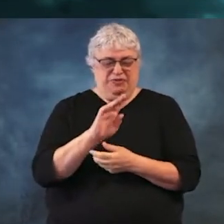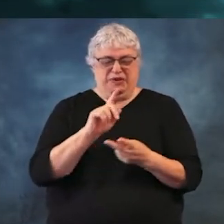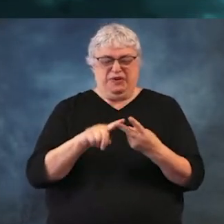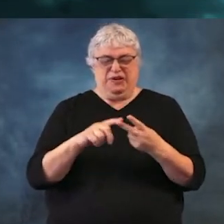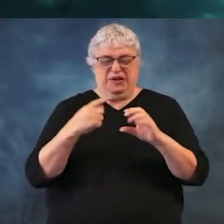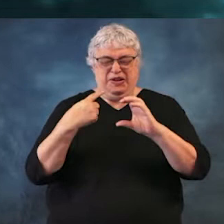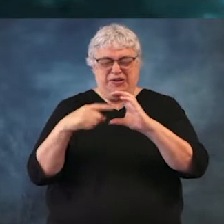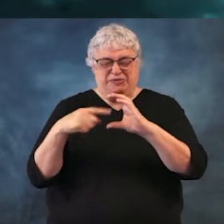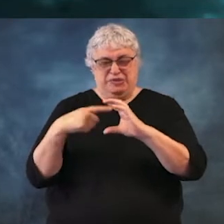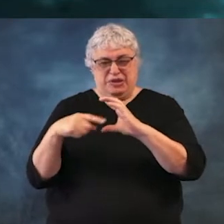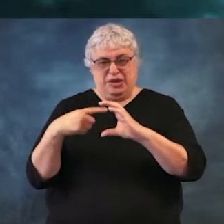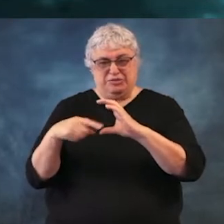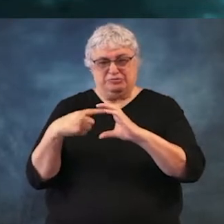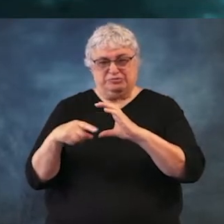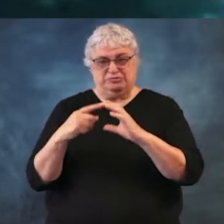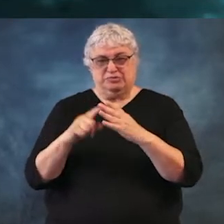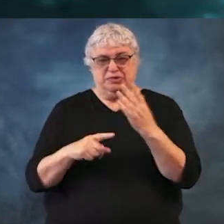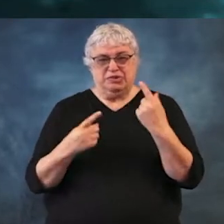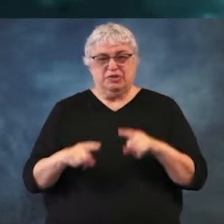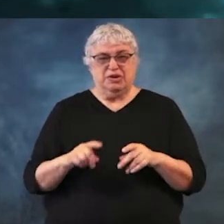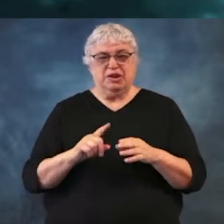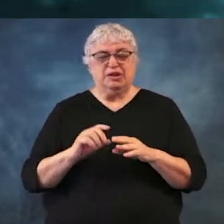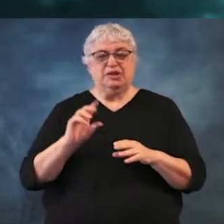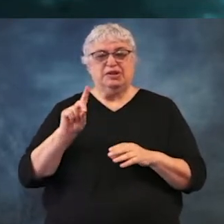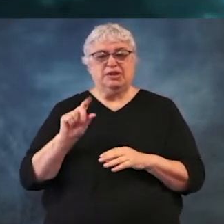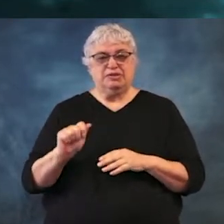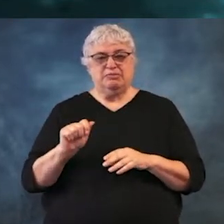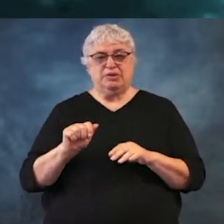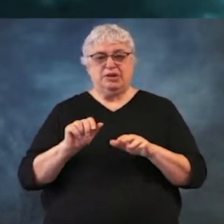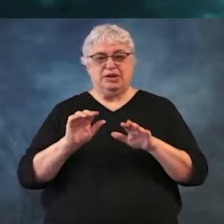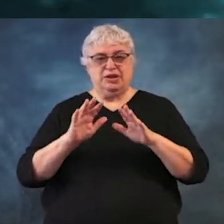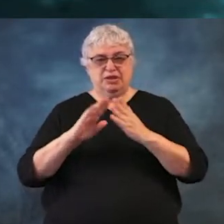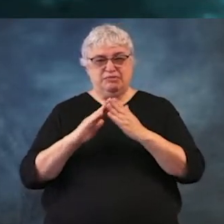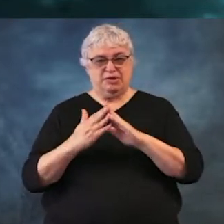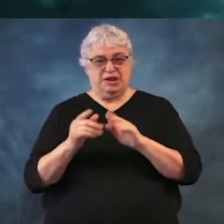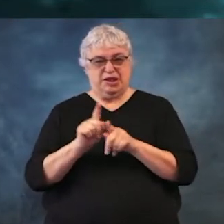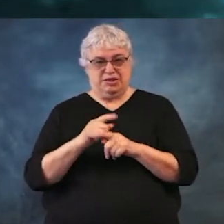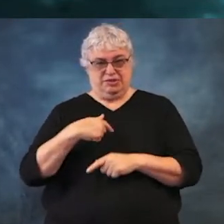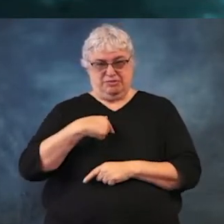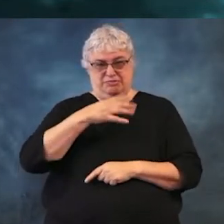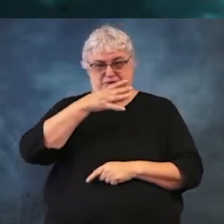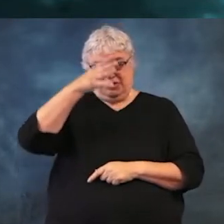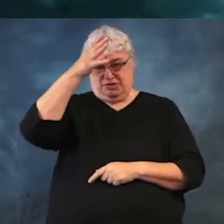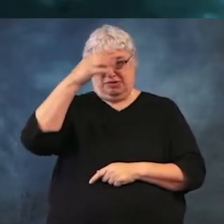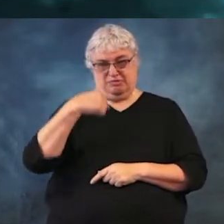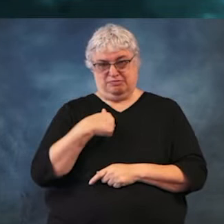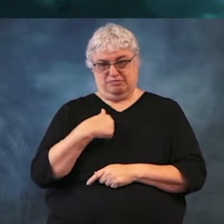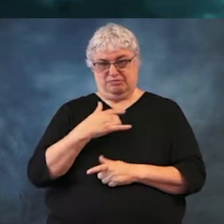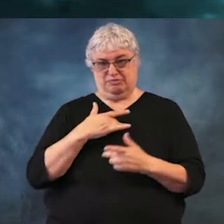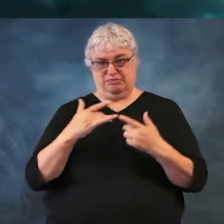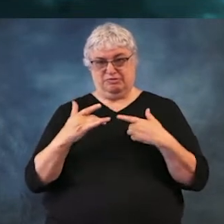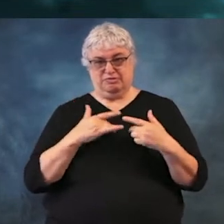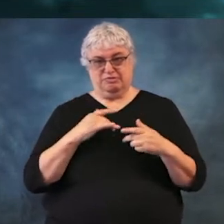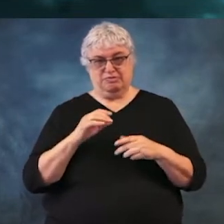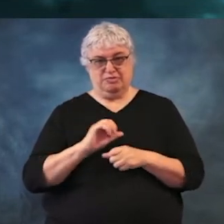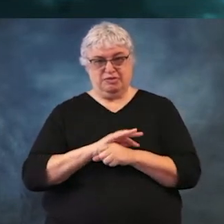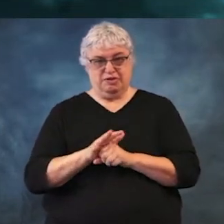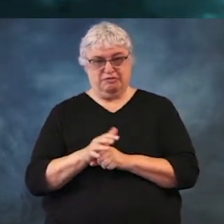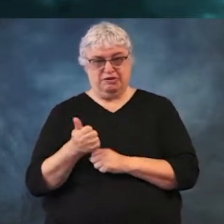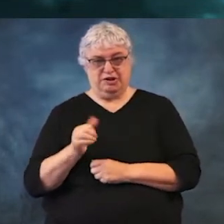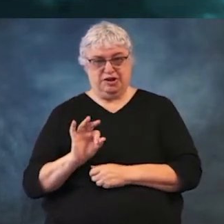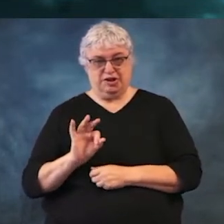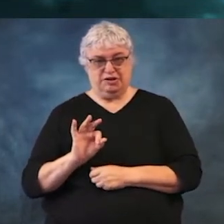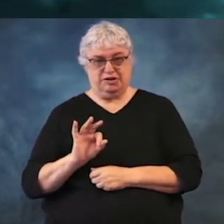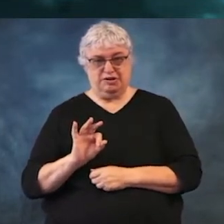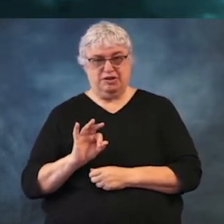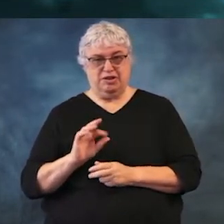via email, of what's going on in the disability community as a parent, because, you know, one of the concerns with COVID right now